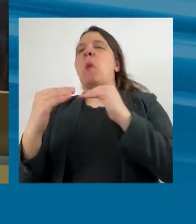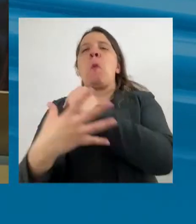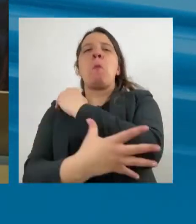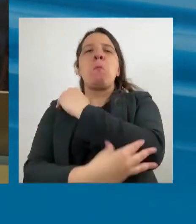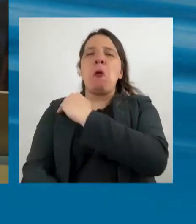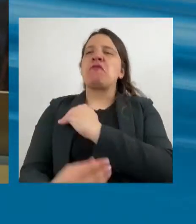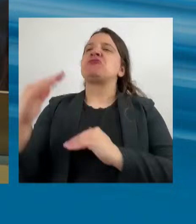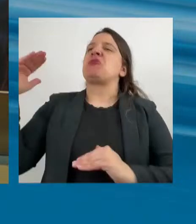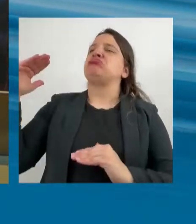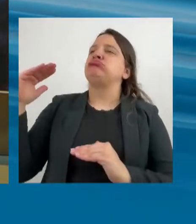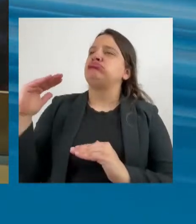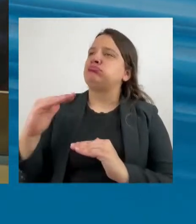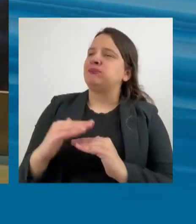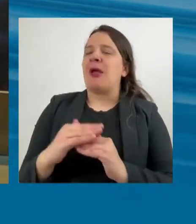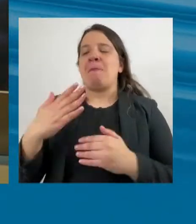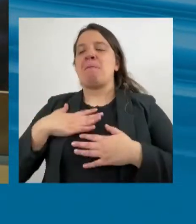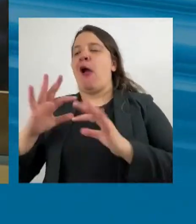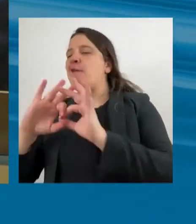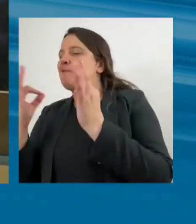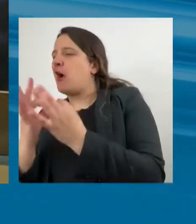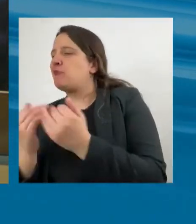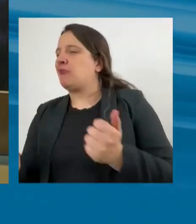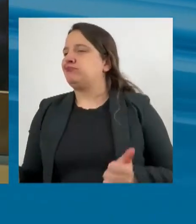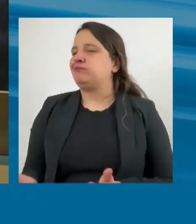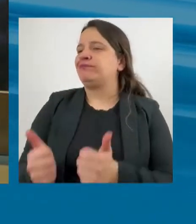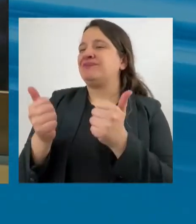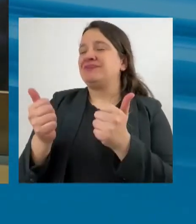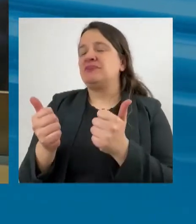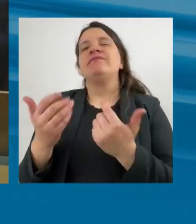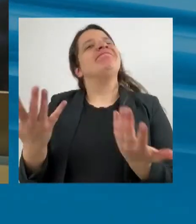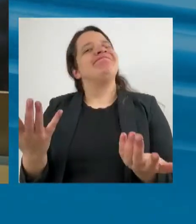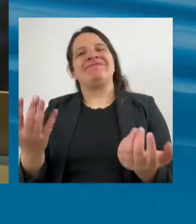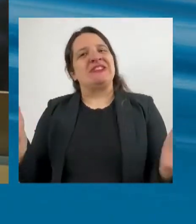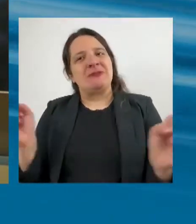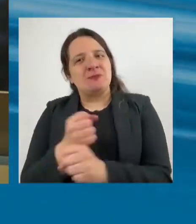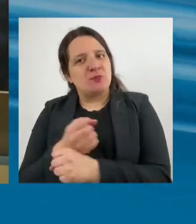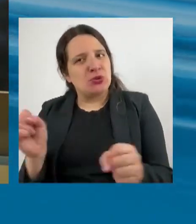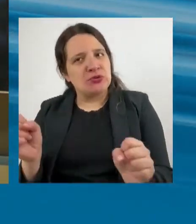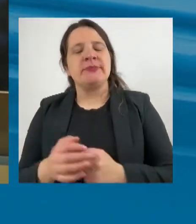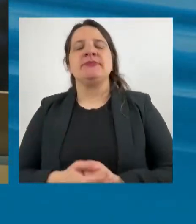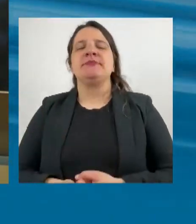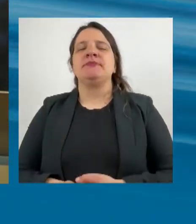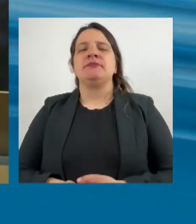their own poverty and that of their families, and that's to reduce inequalities.